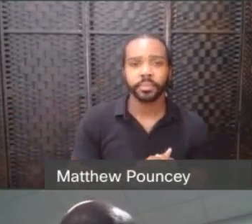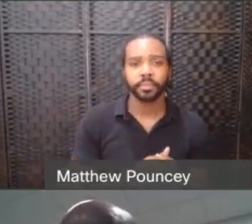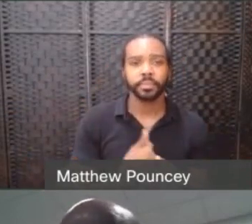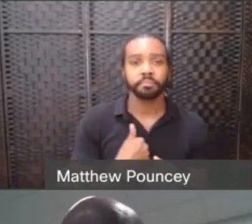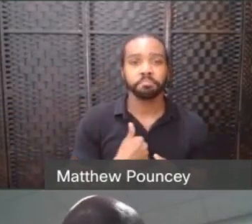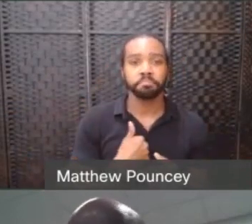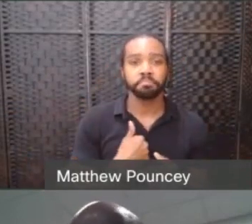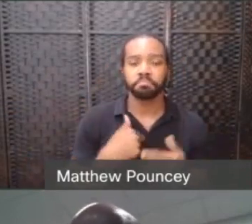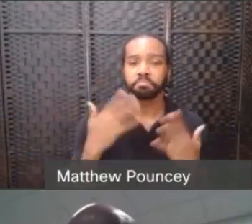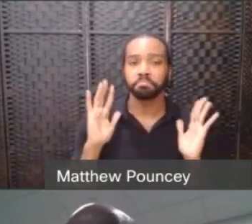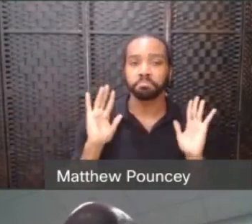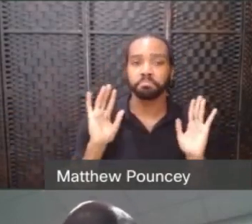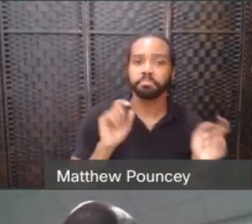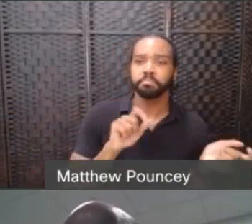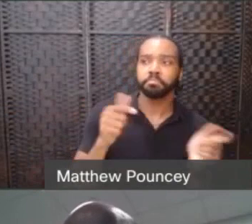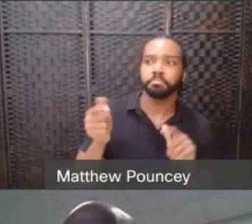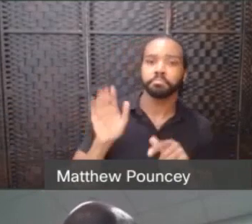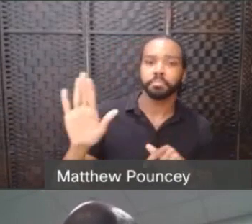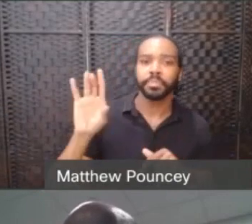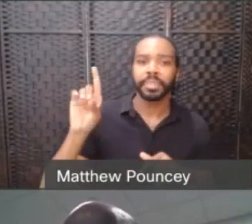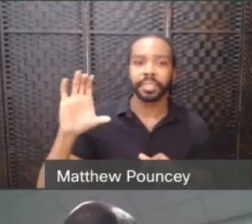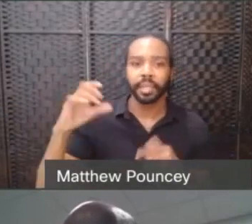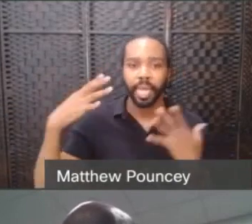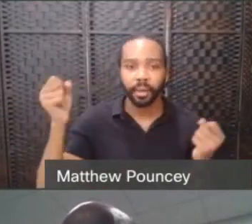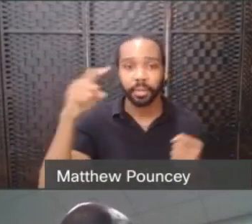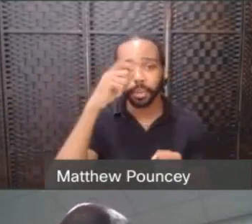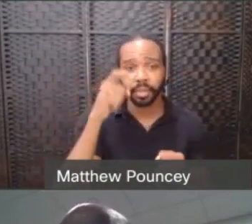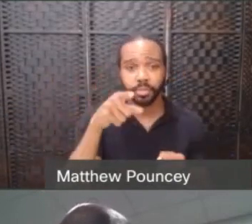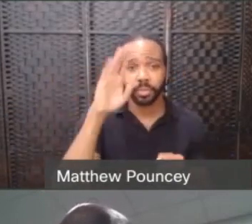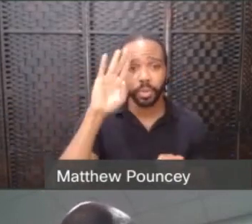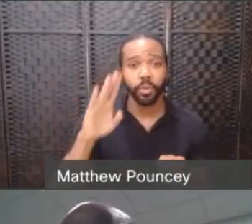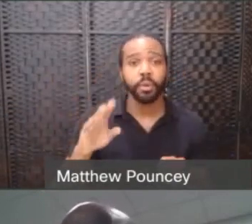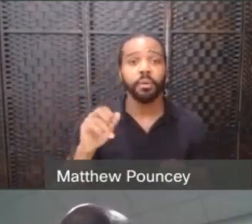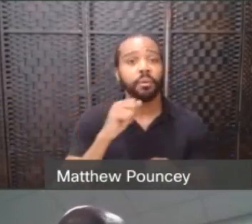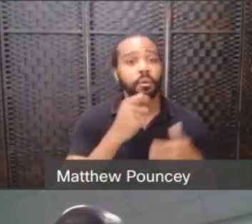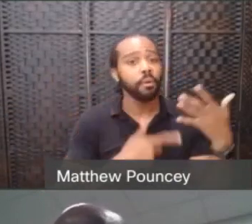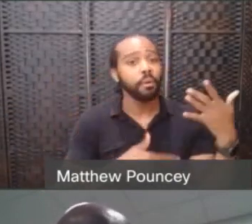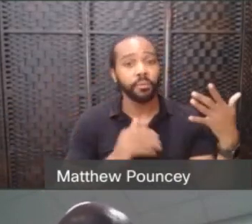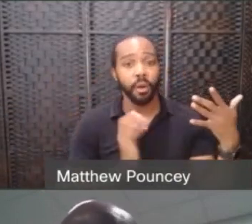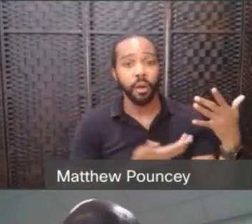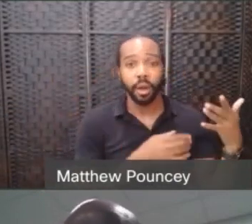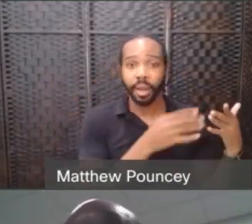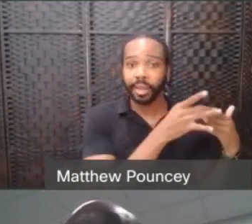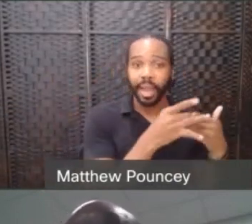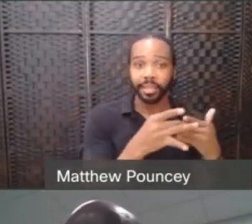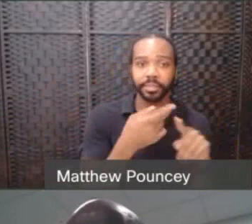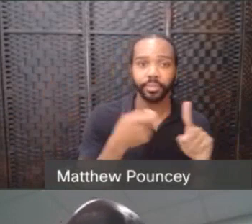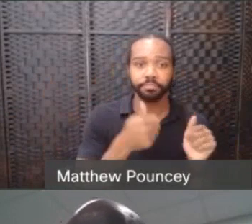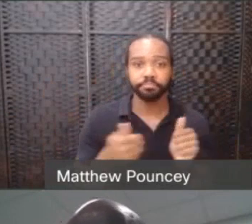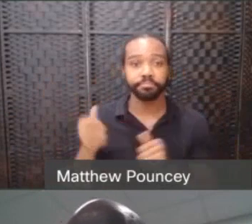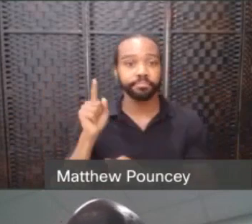to DC Health because, as you know, all of our guidance comes from DC Health with regard